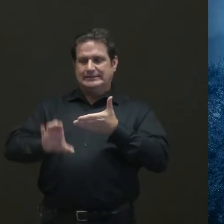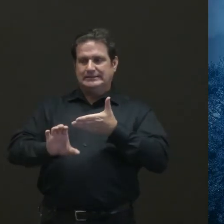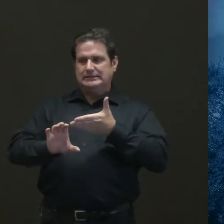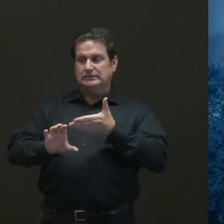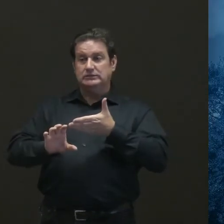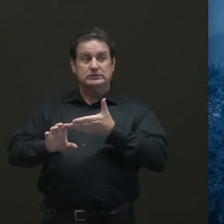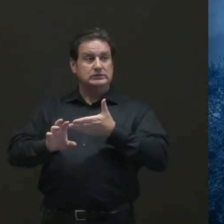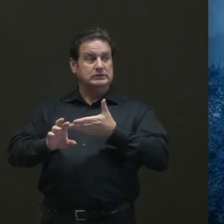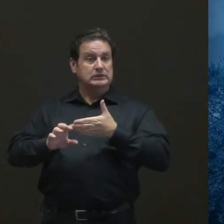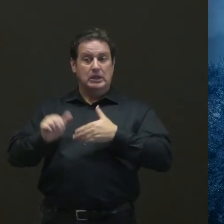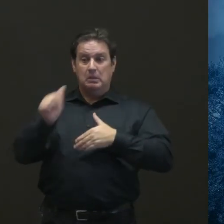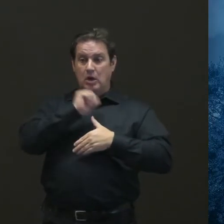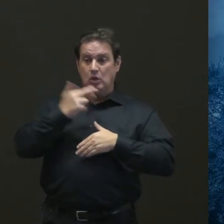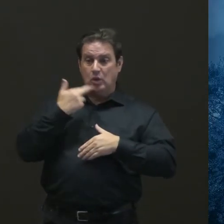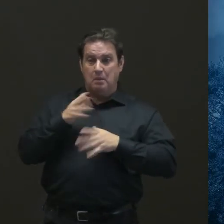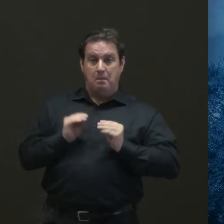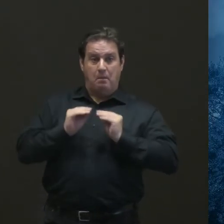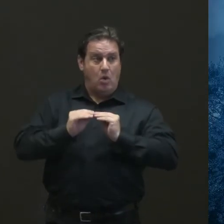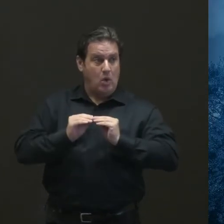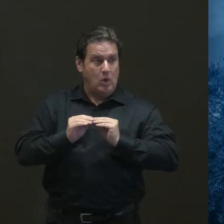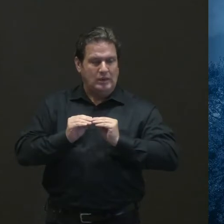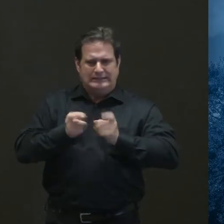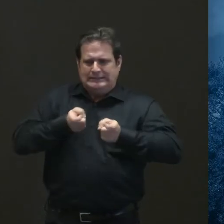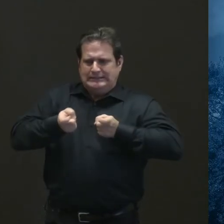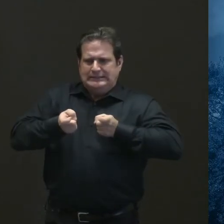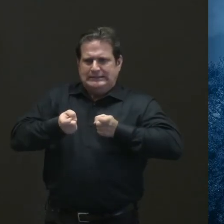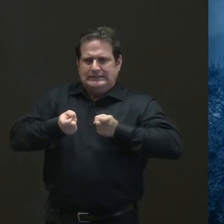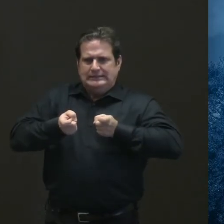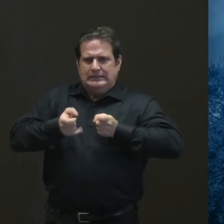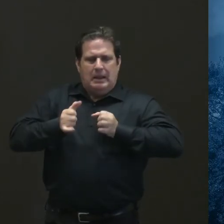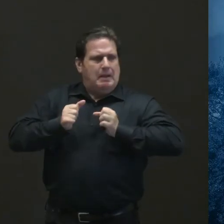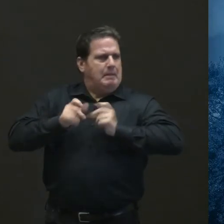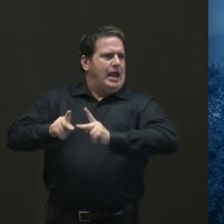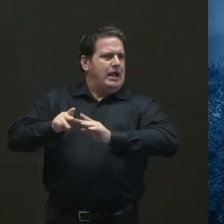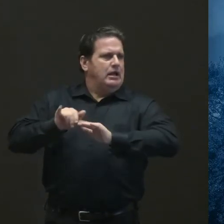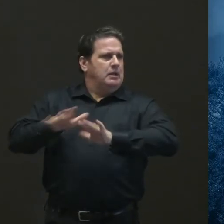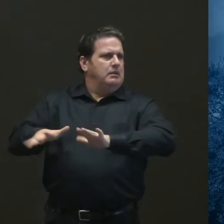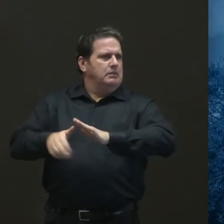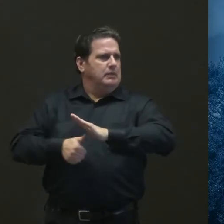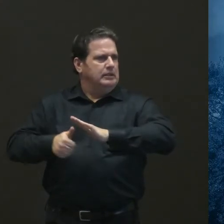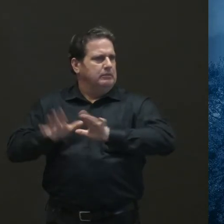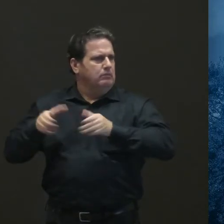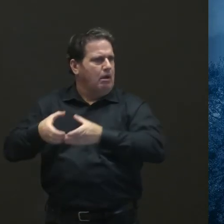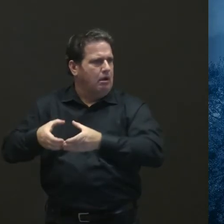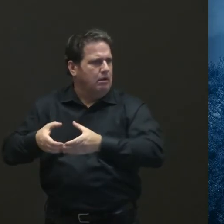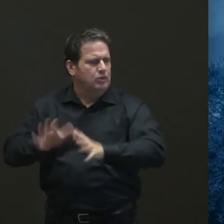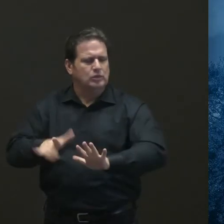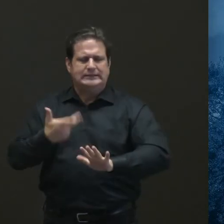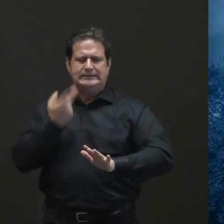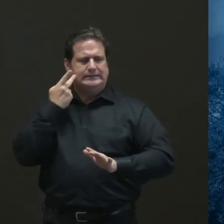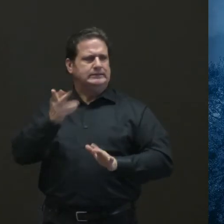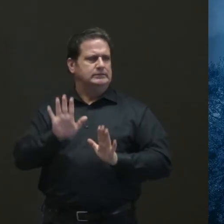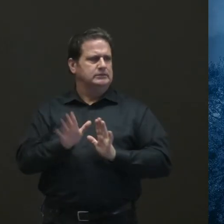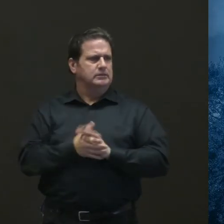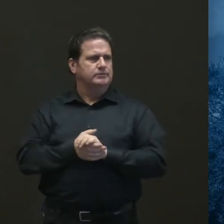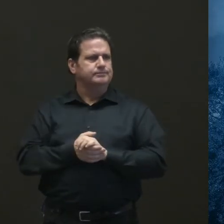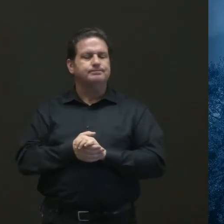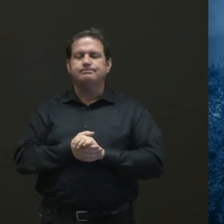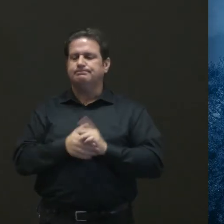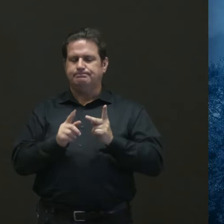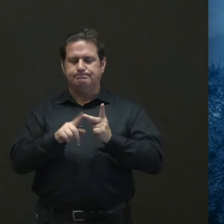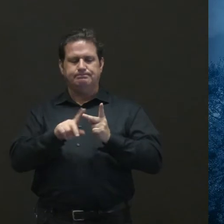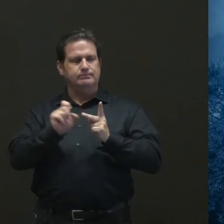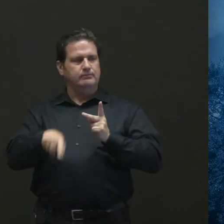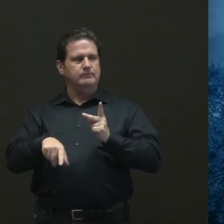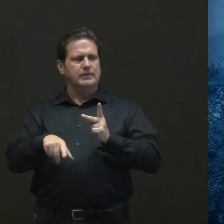up the bars and restaurants more, the controlled environments, they're going to go back into the basements, right? And we don't want to see that. In turning to